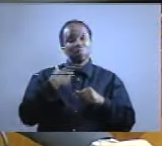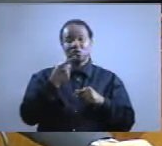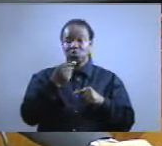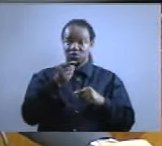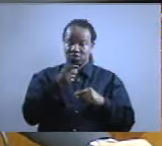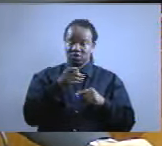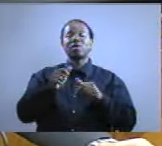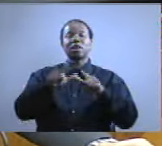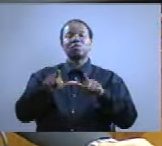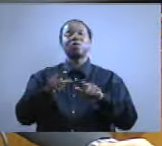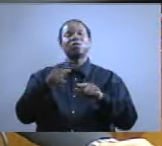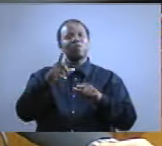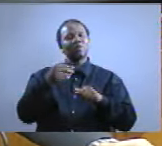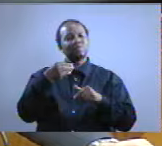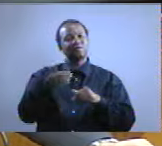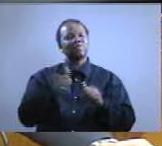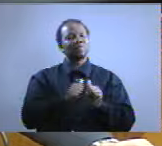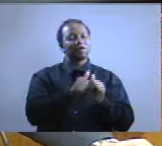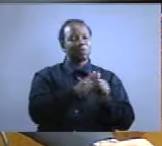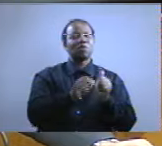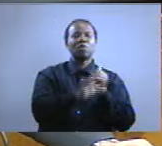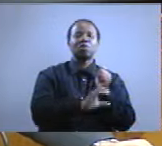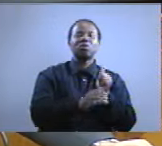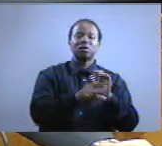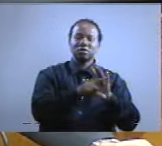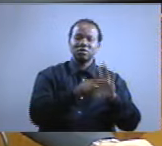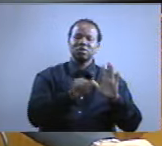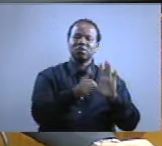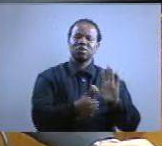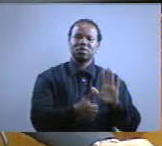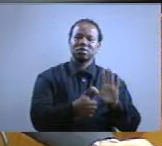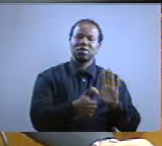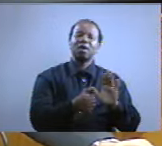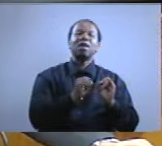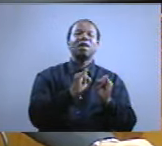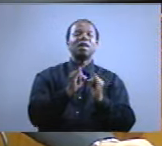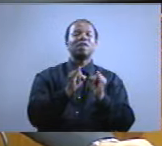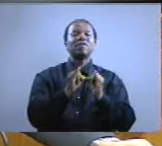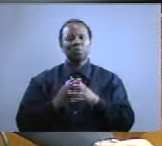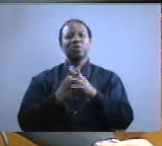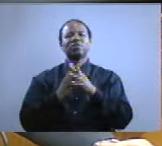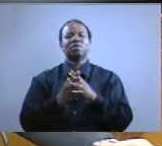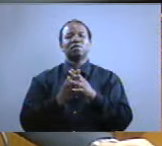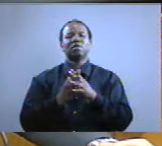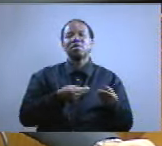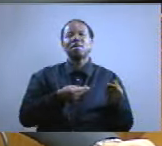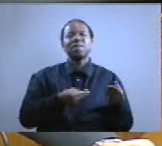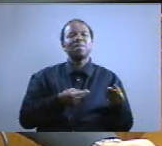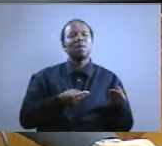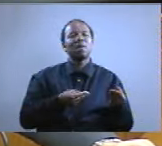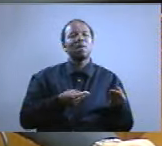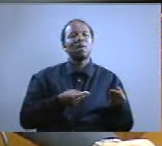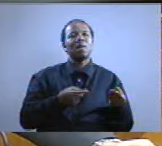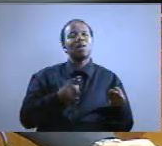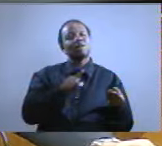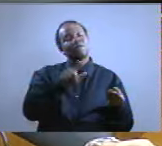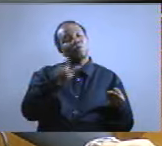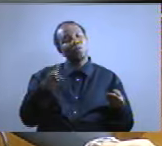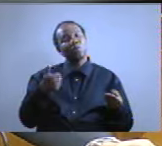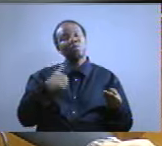now, in terms of the Constitution says in Section 6, 11 official languages. The day what we should strive, practitioners,